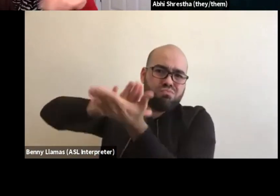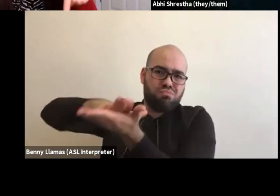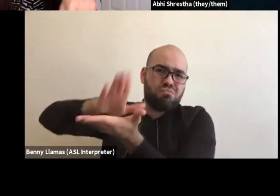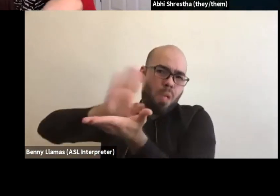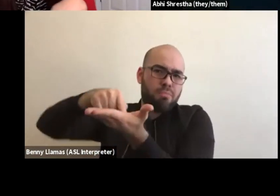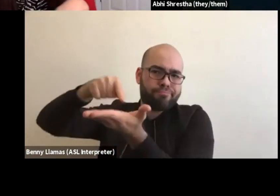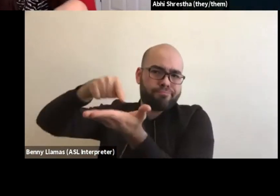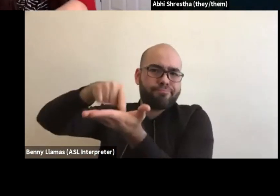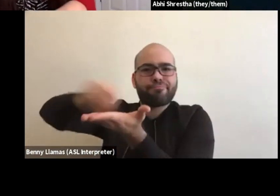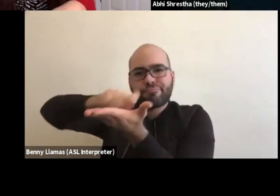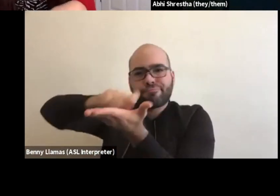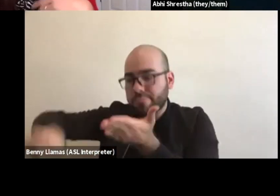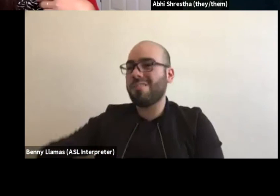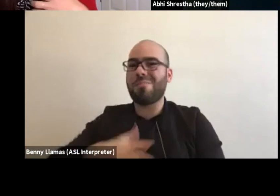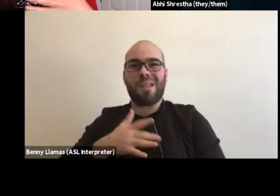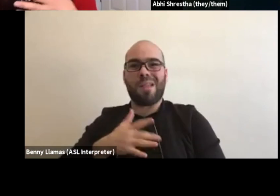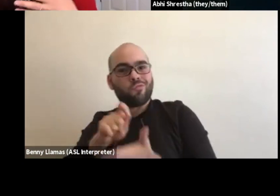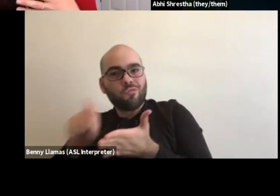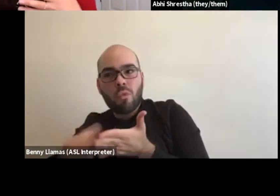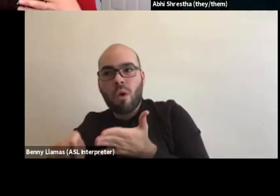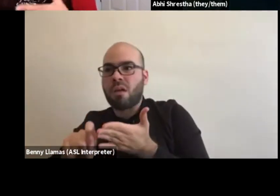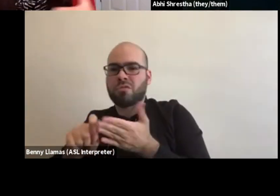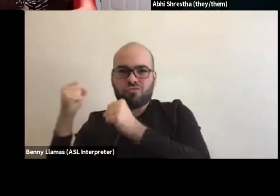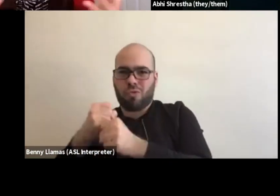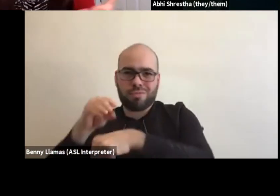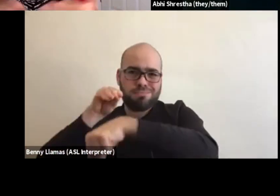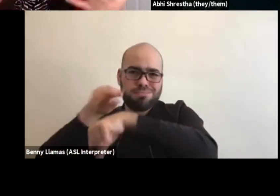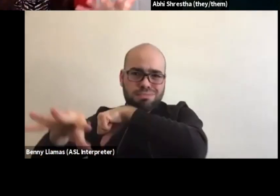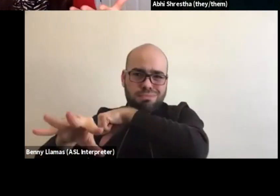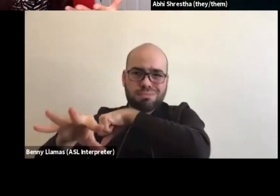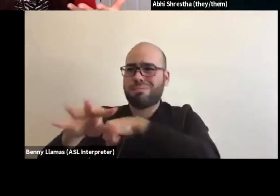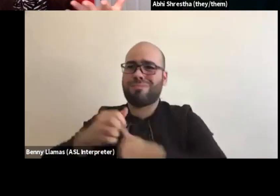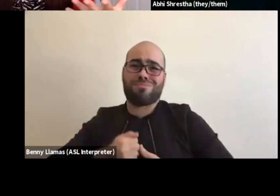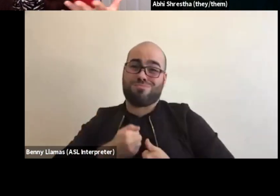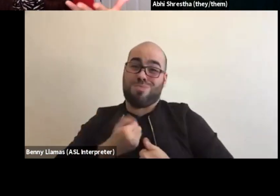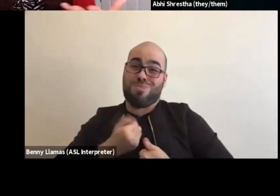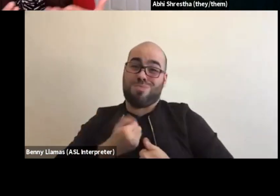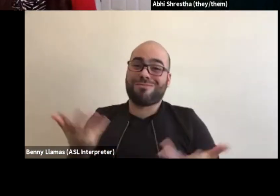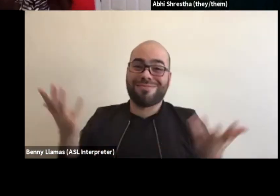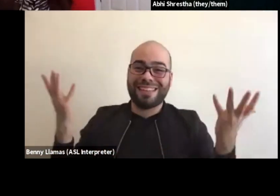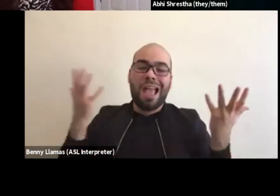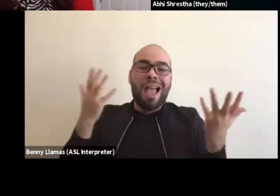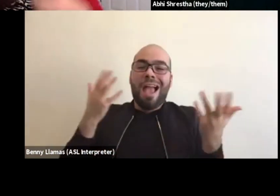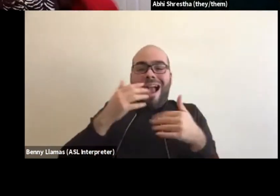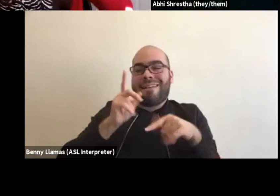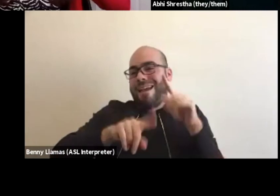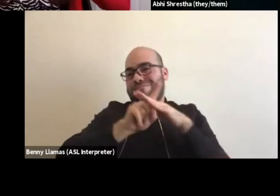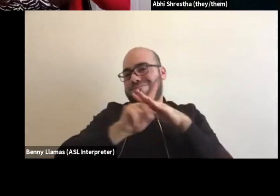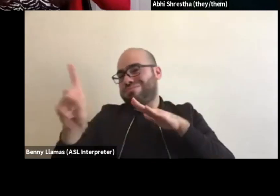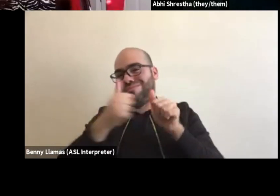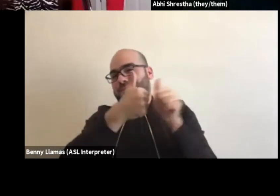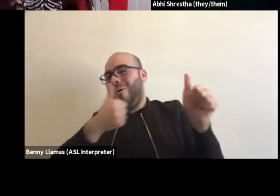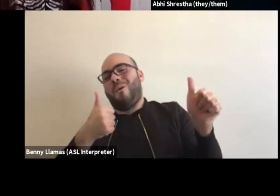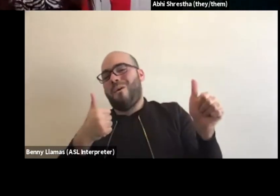very informed by poetry as well. It's just, I don't know, I can't escape it. It's something that I love so much. Right. And I feel that also the